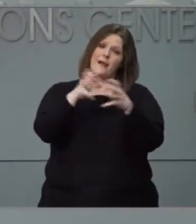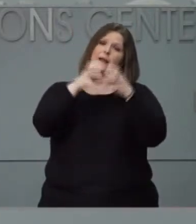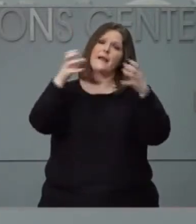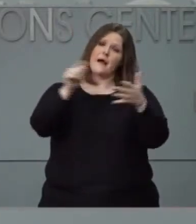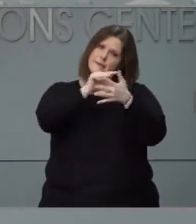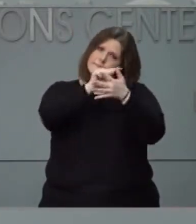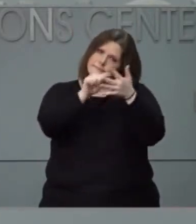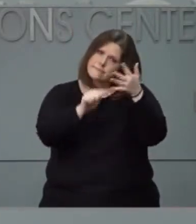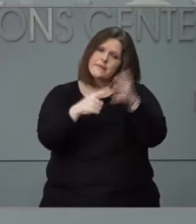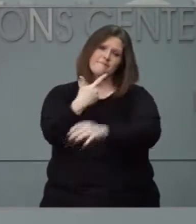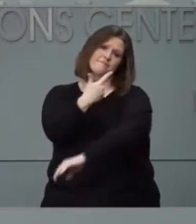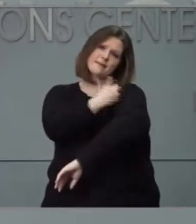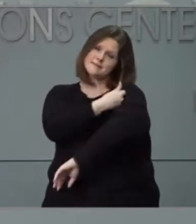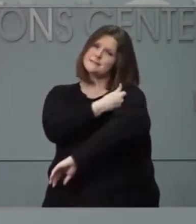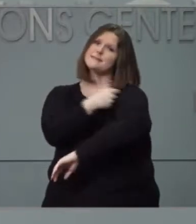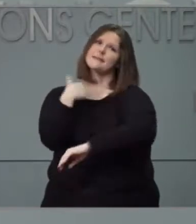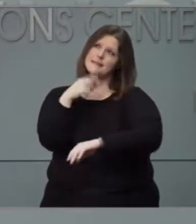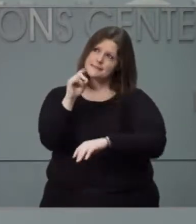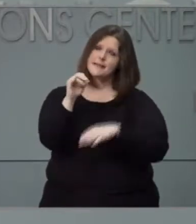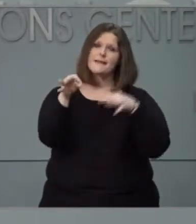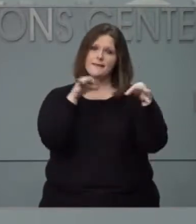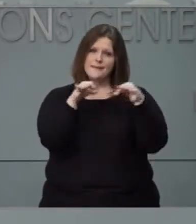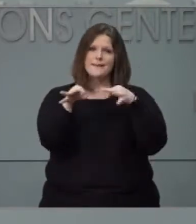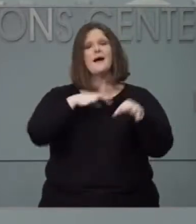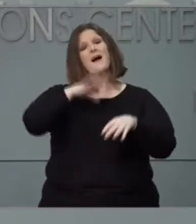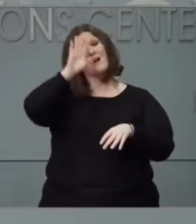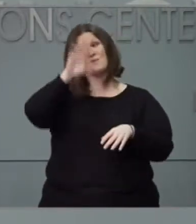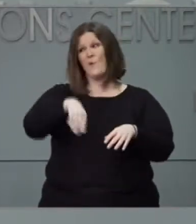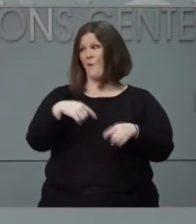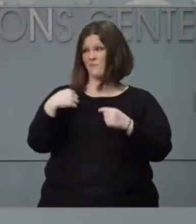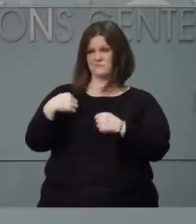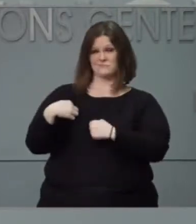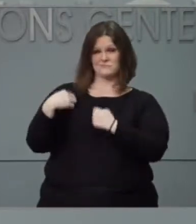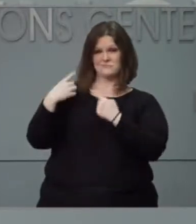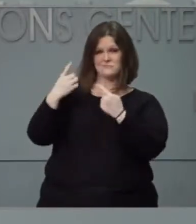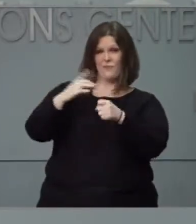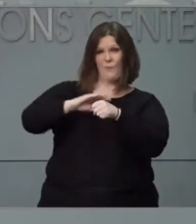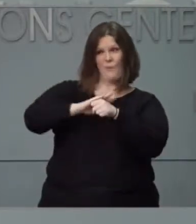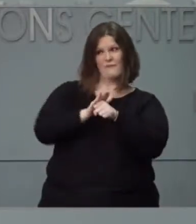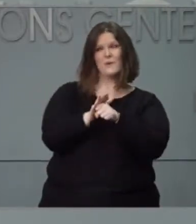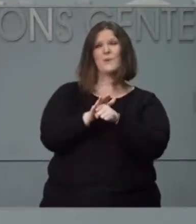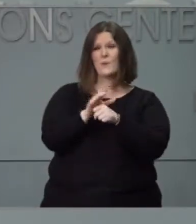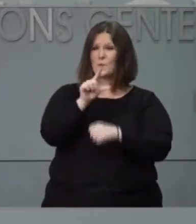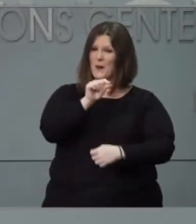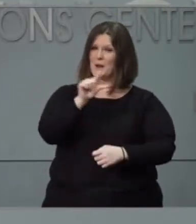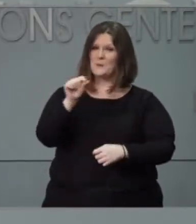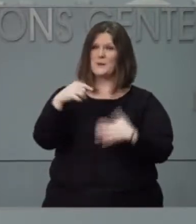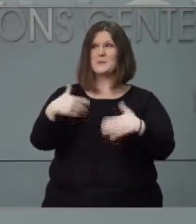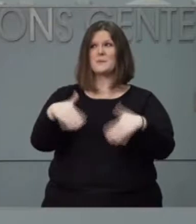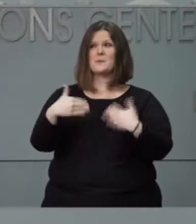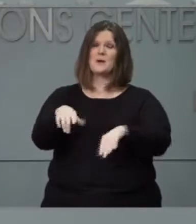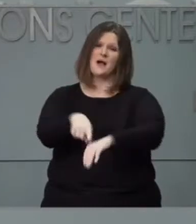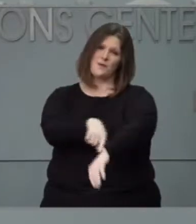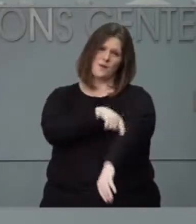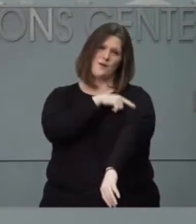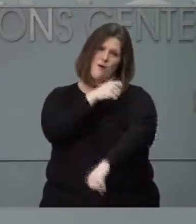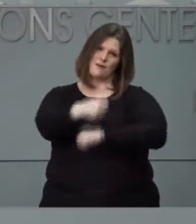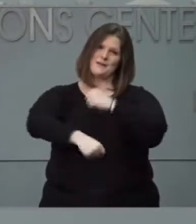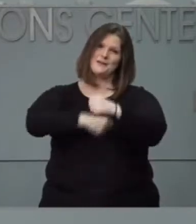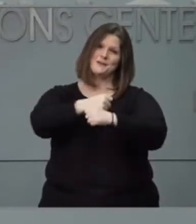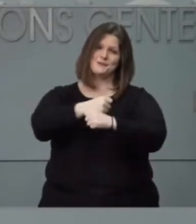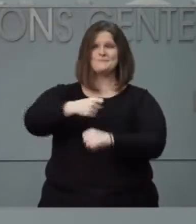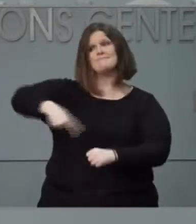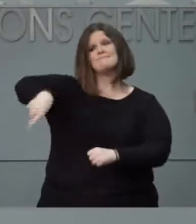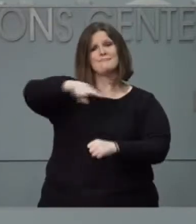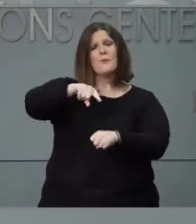know it's a lot. I know that this has been a long year. Everyone has worked really hard to